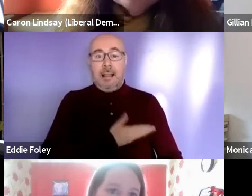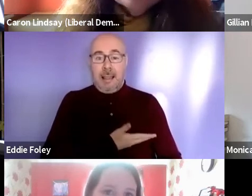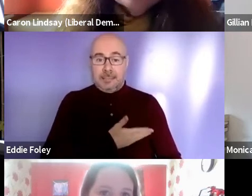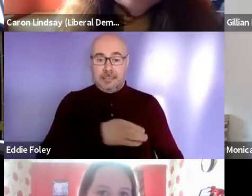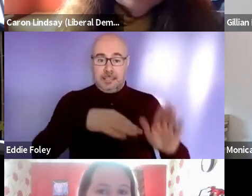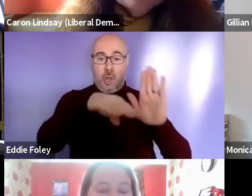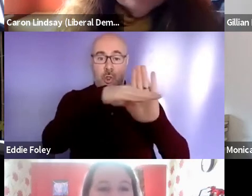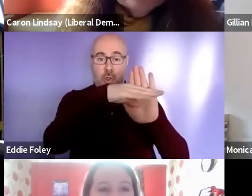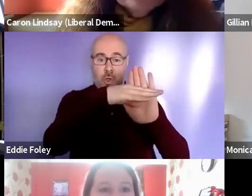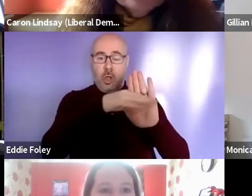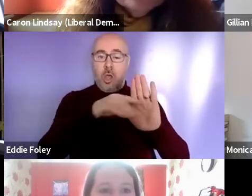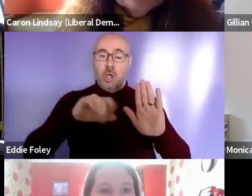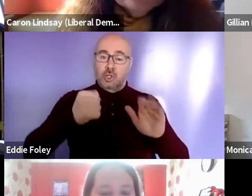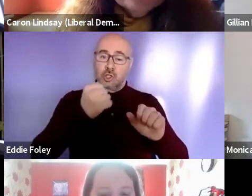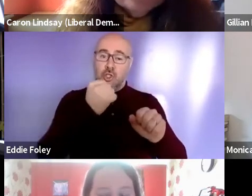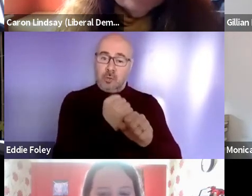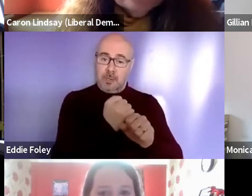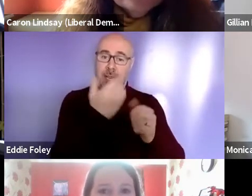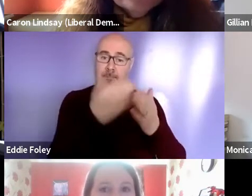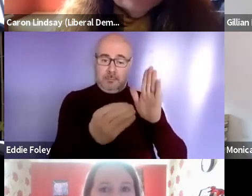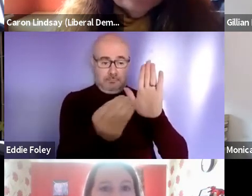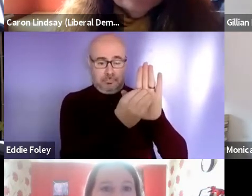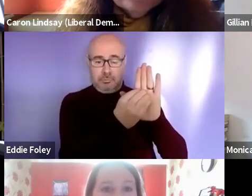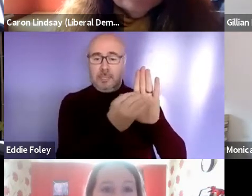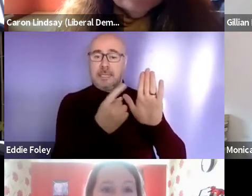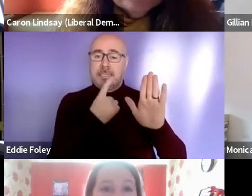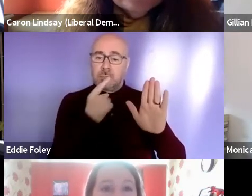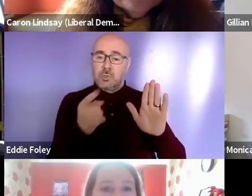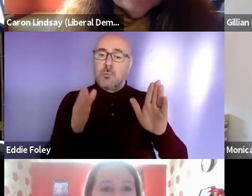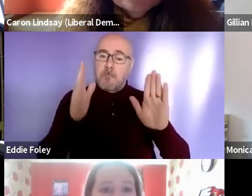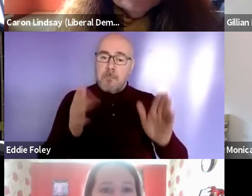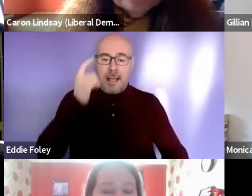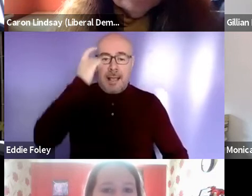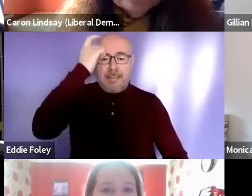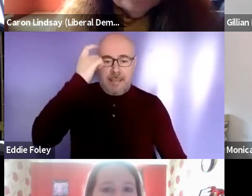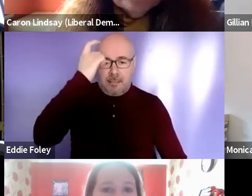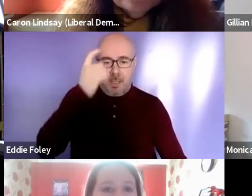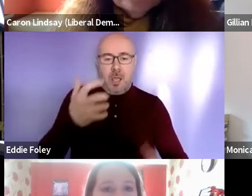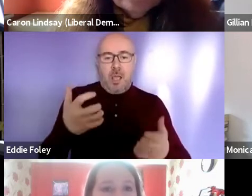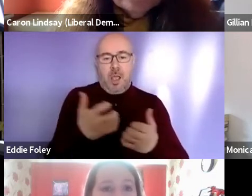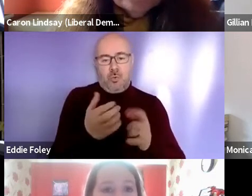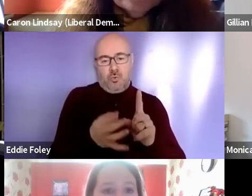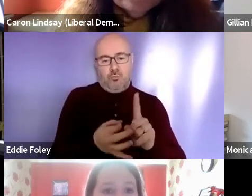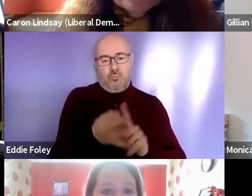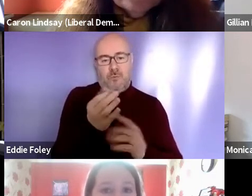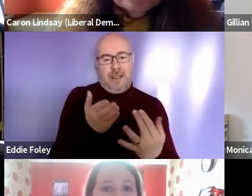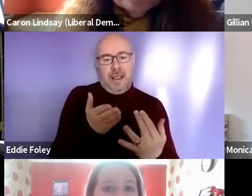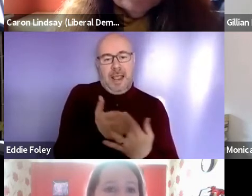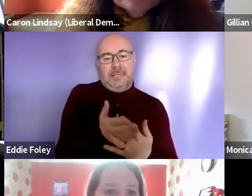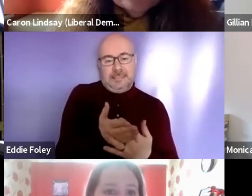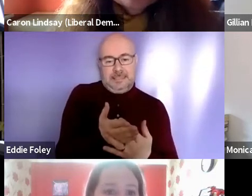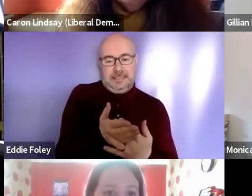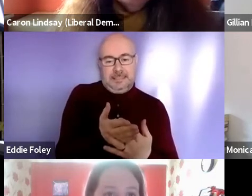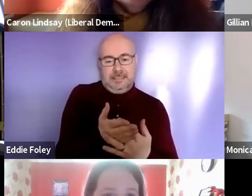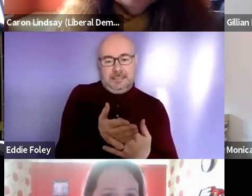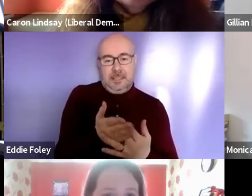and facility statement, and I actually support calls to make that information publicly available so that people can plan their journeys, check in advance